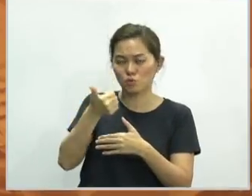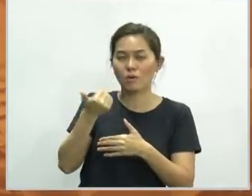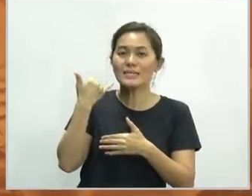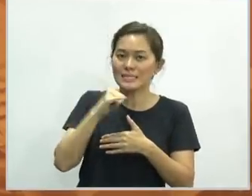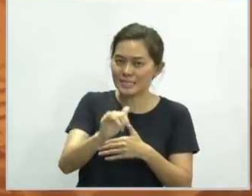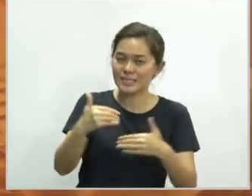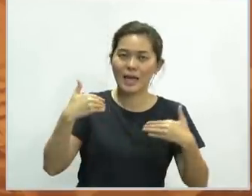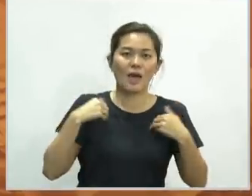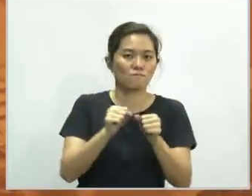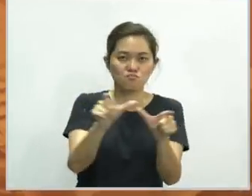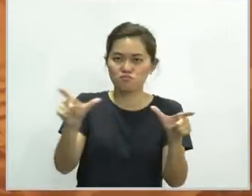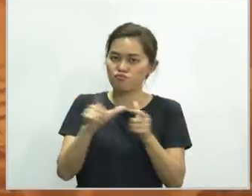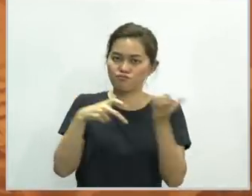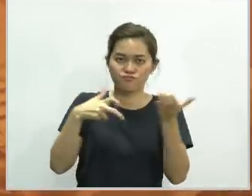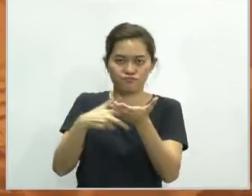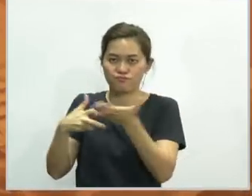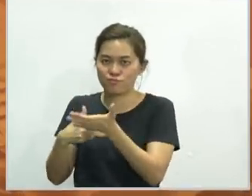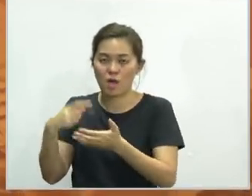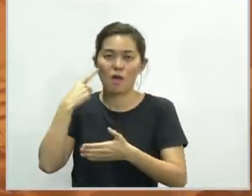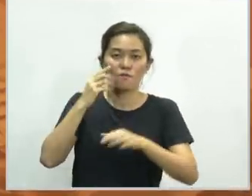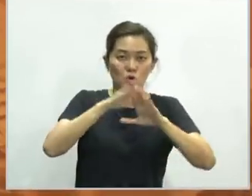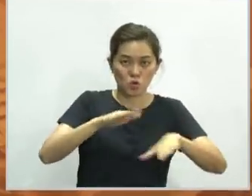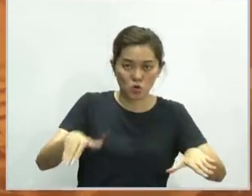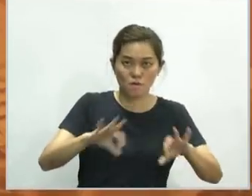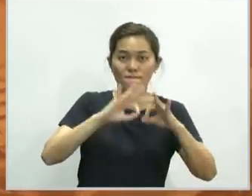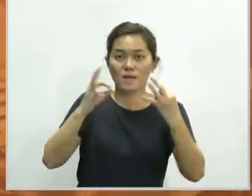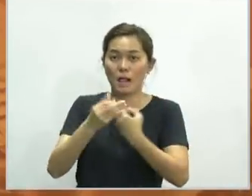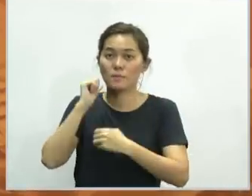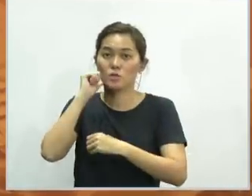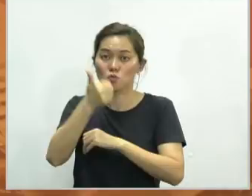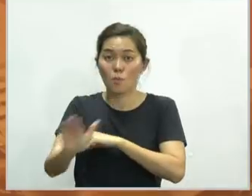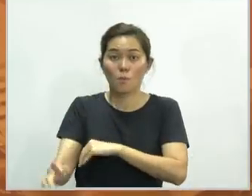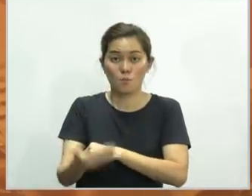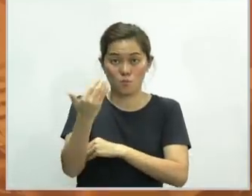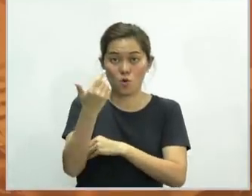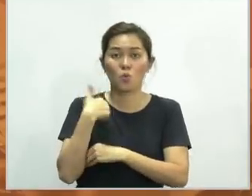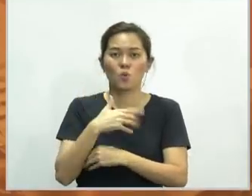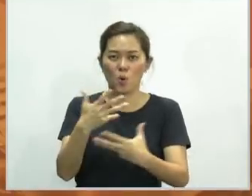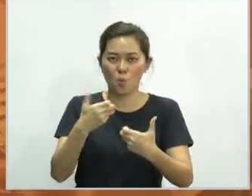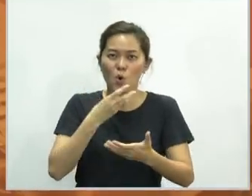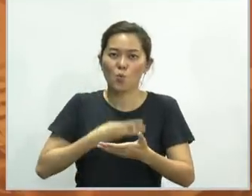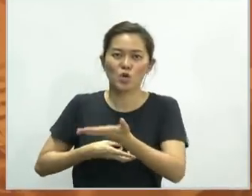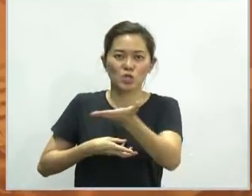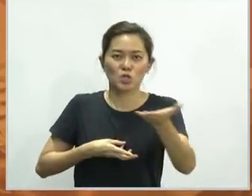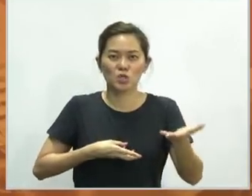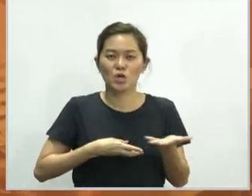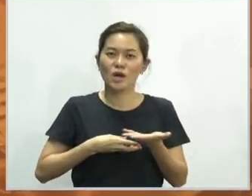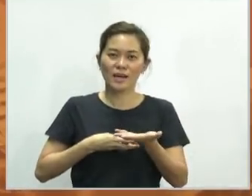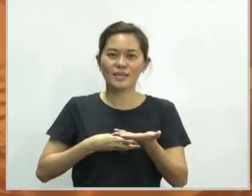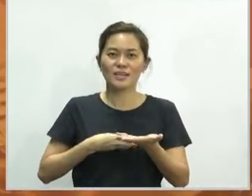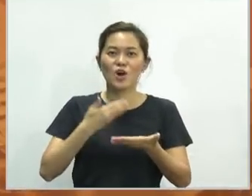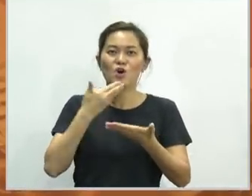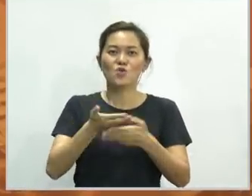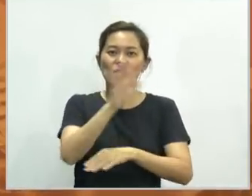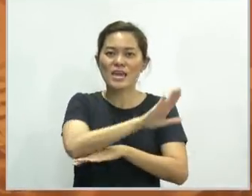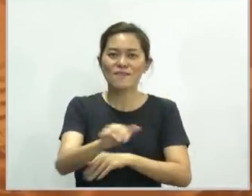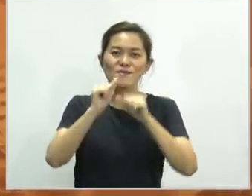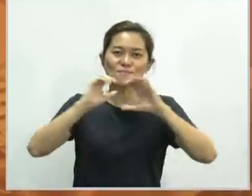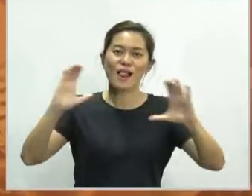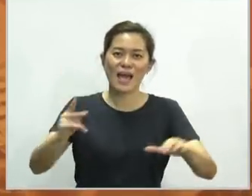of space for children and family tomorrow morning. And we want to wish you a very blessed good evening.